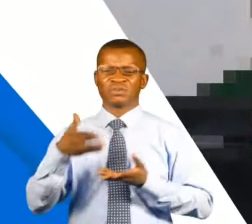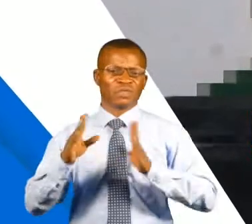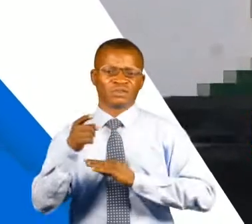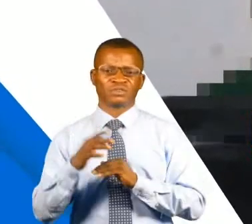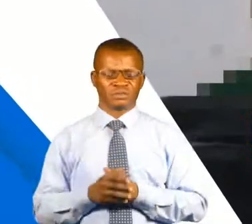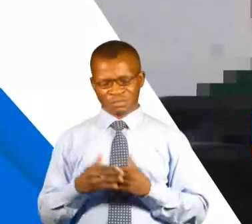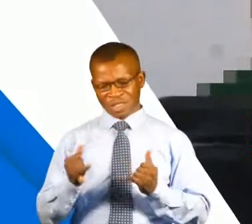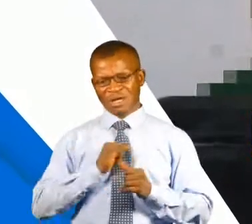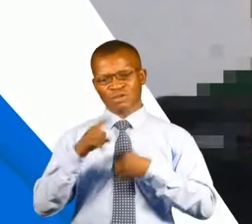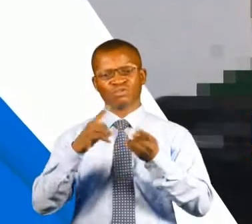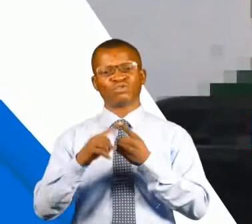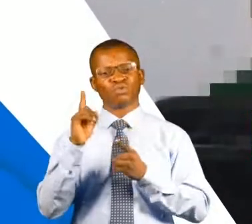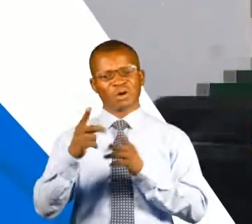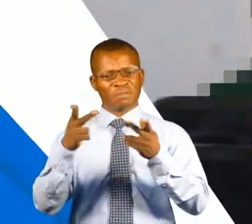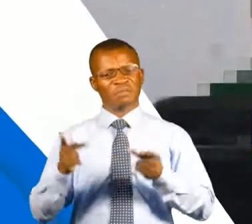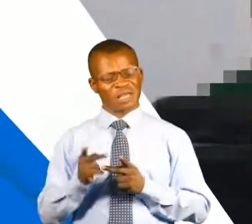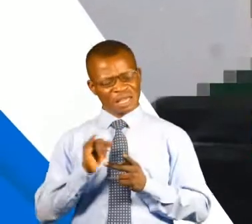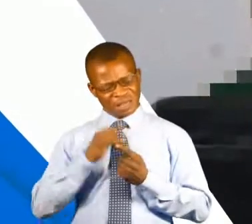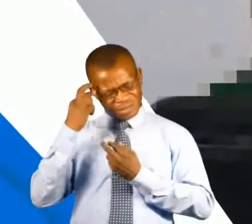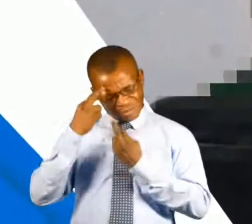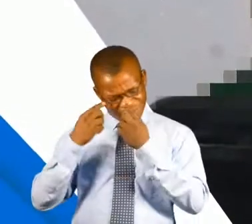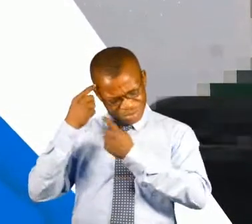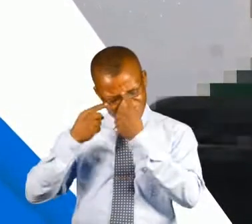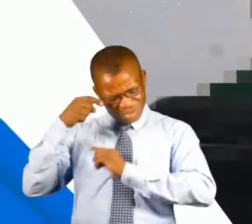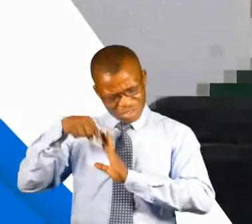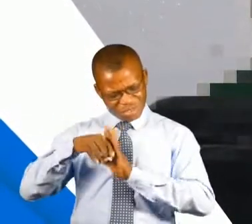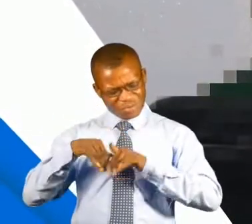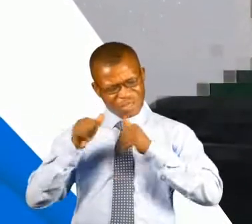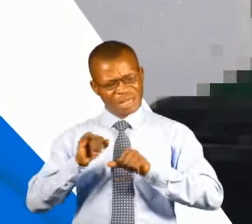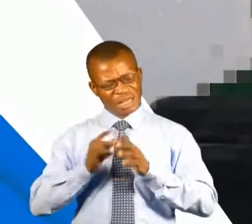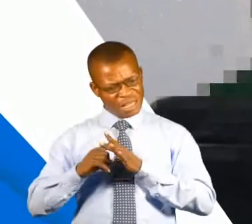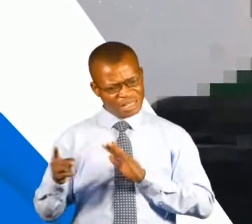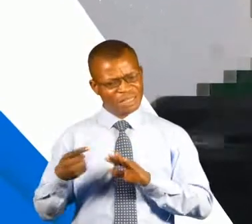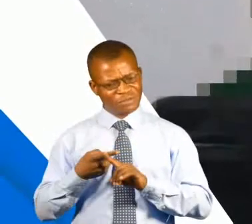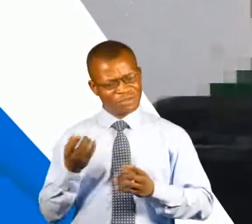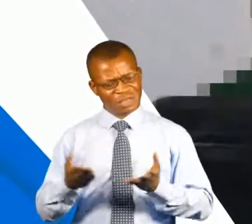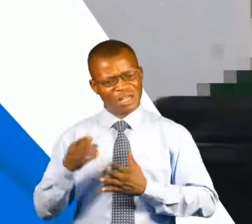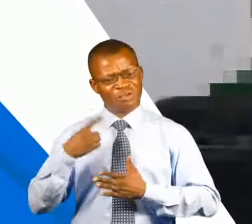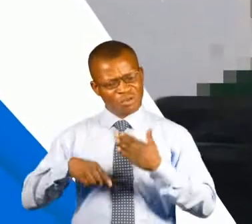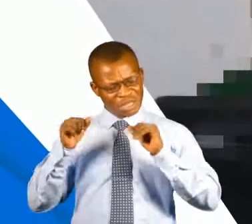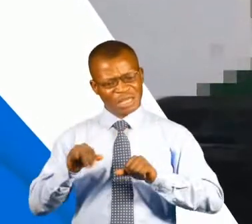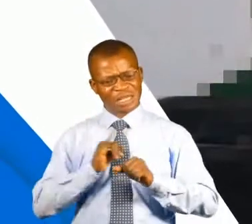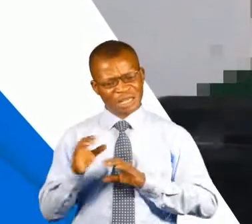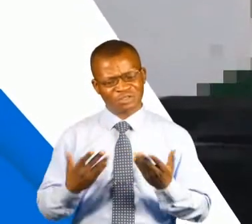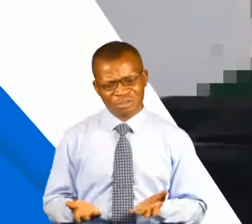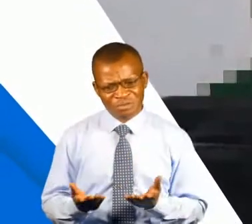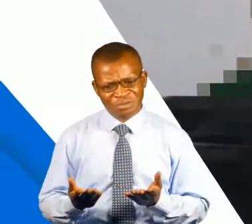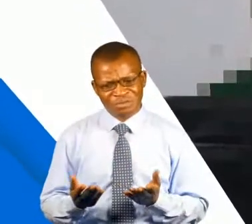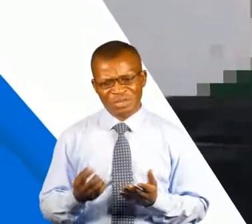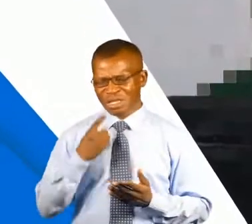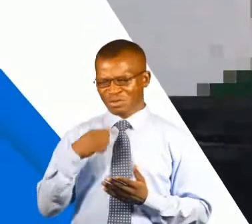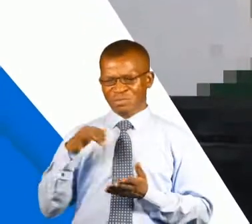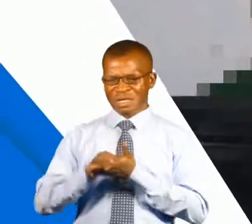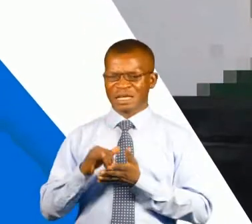me. Okay, I now go back to one place. I reasoned to myself, I cannot live here now. What to do? The work is